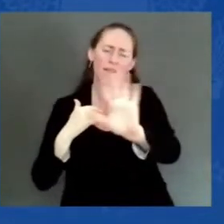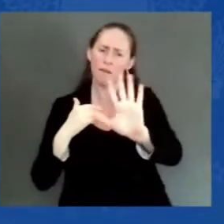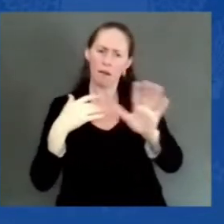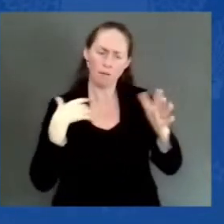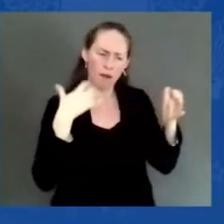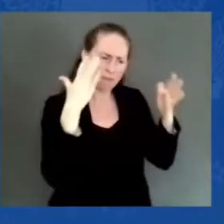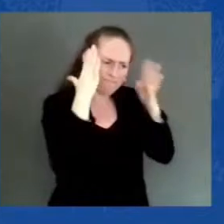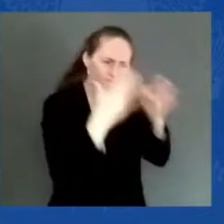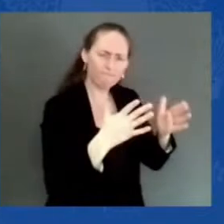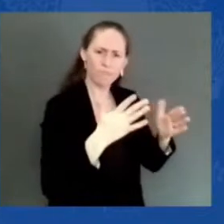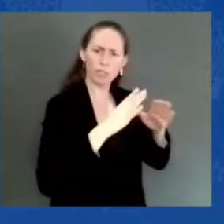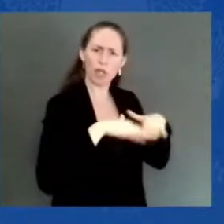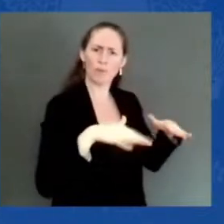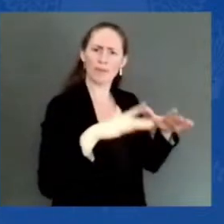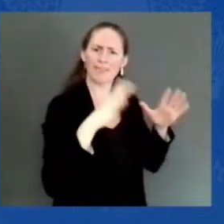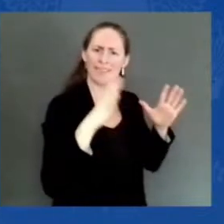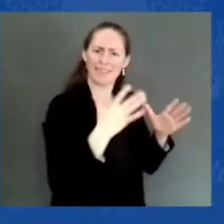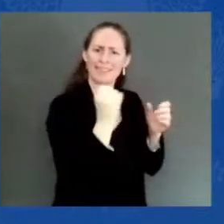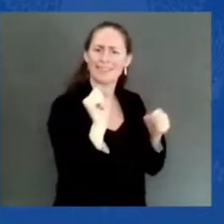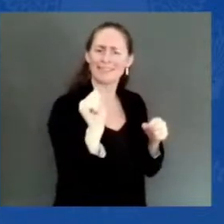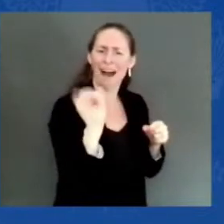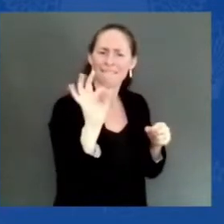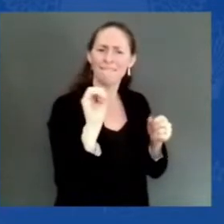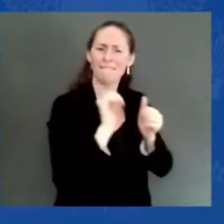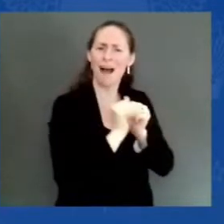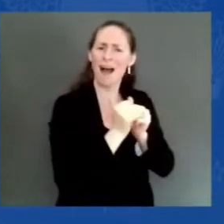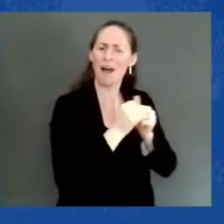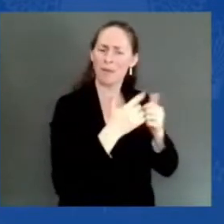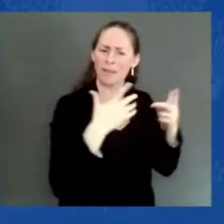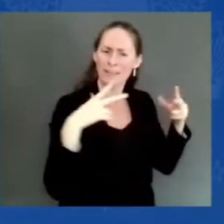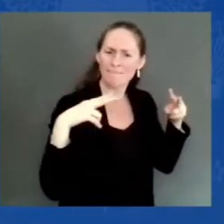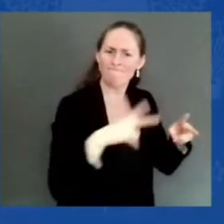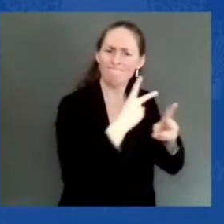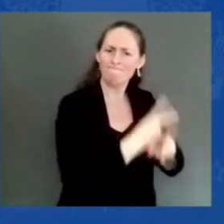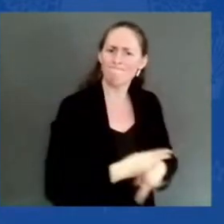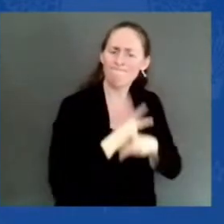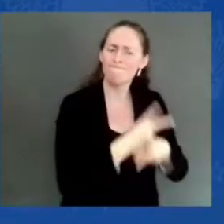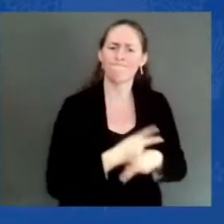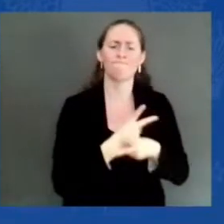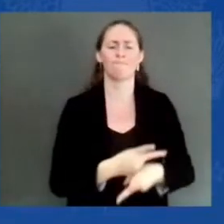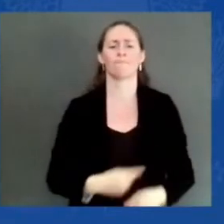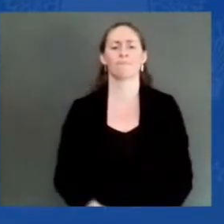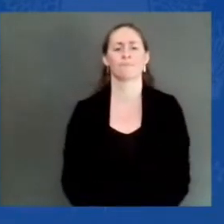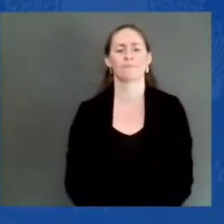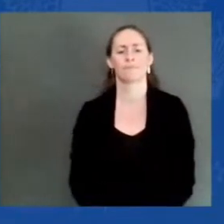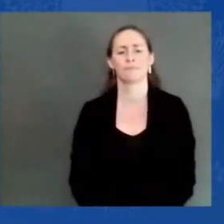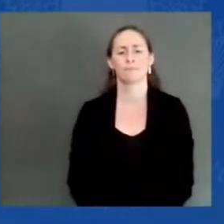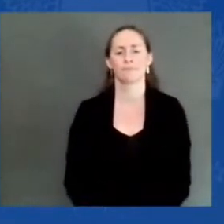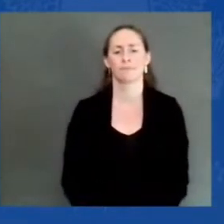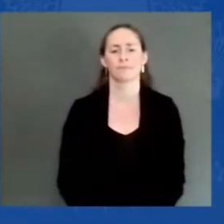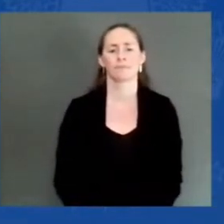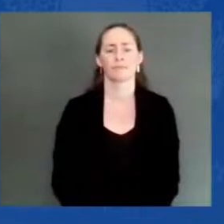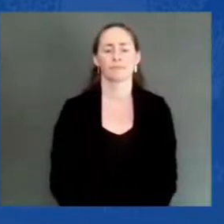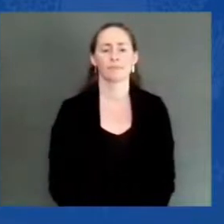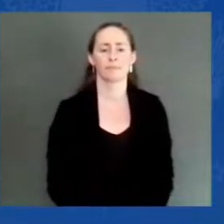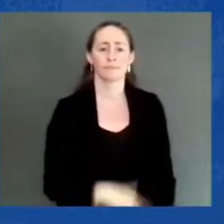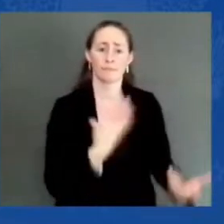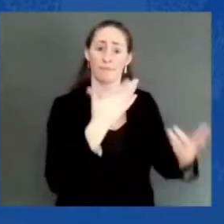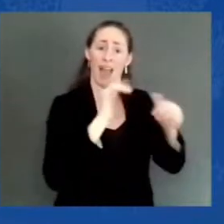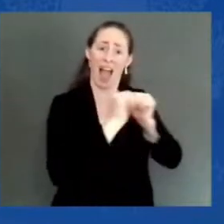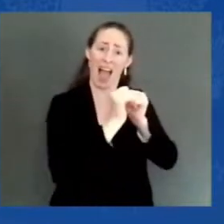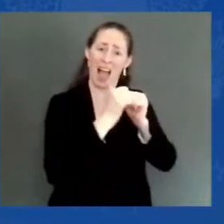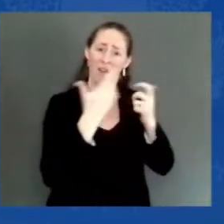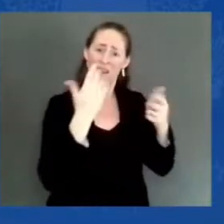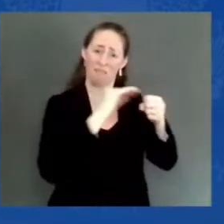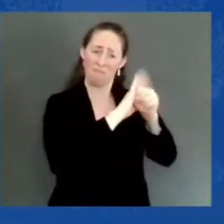It's about taking on the virus together, united. I've made it clear that I'll stand with